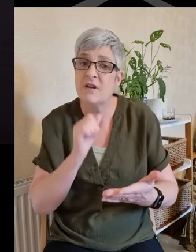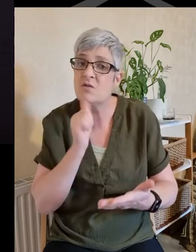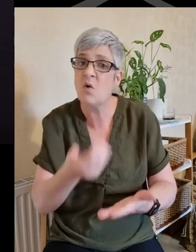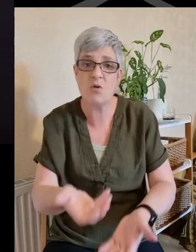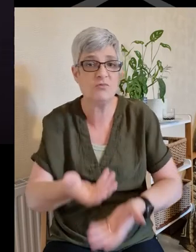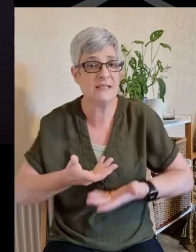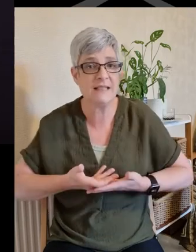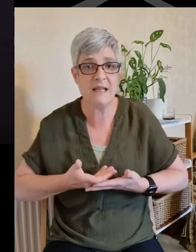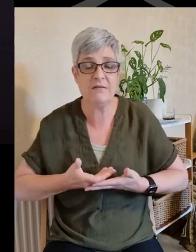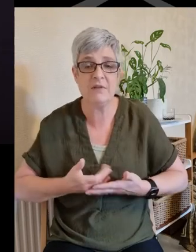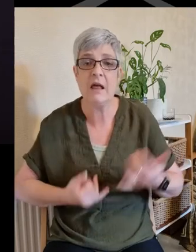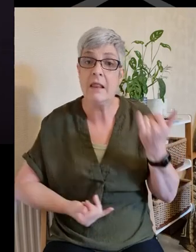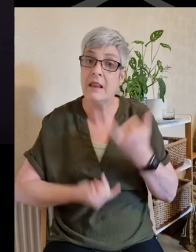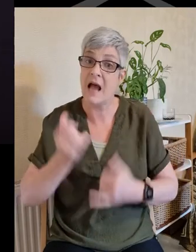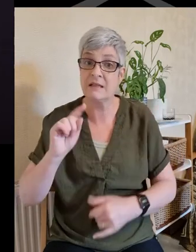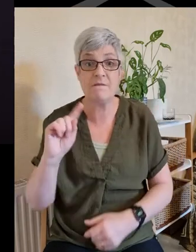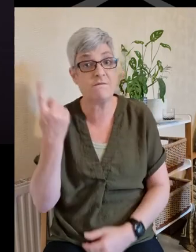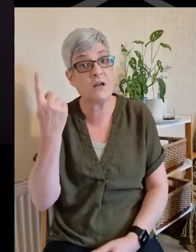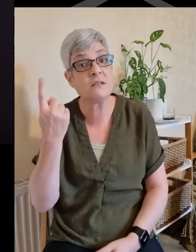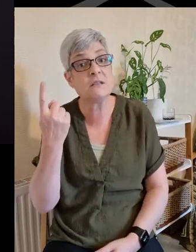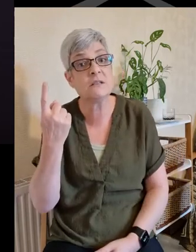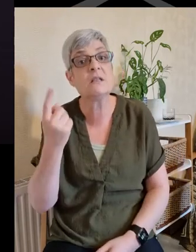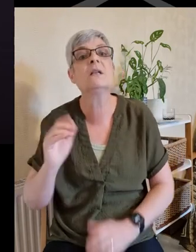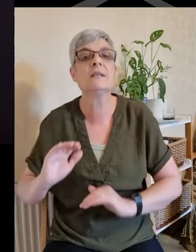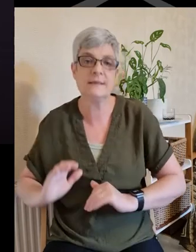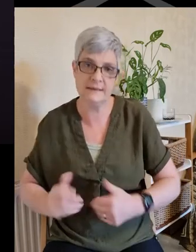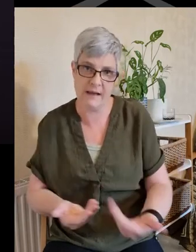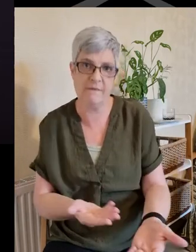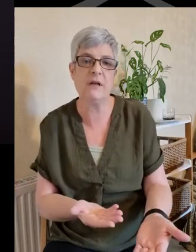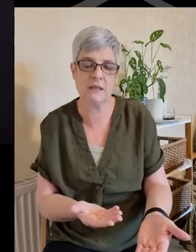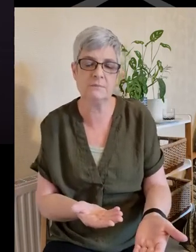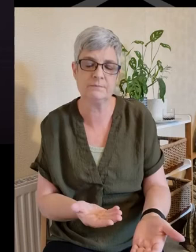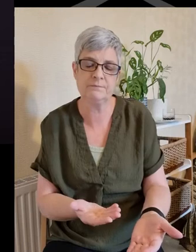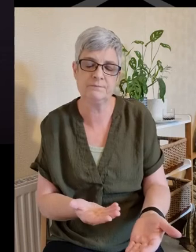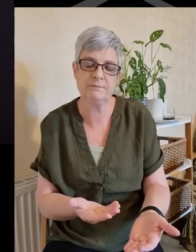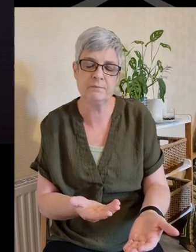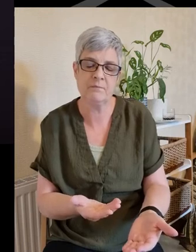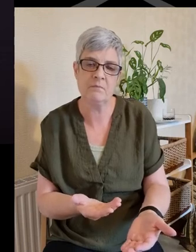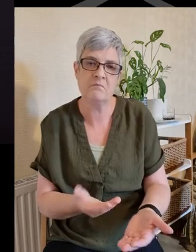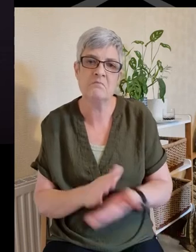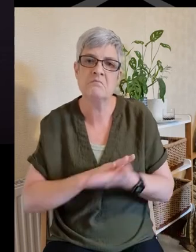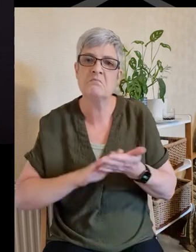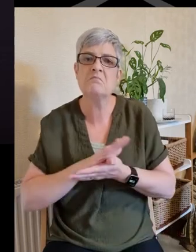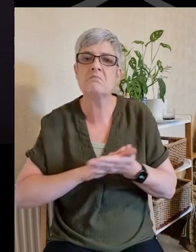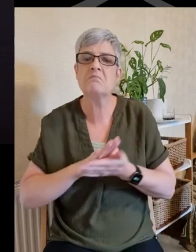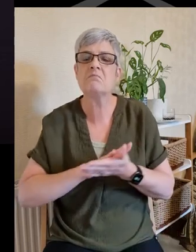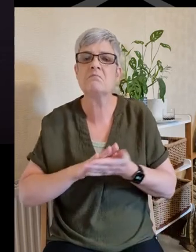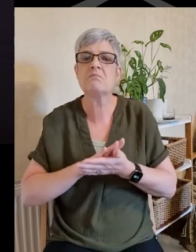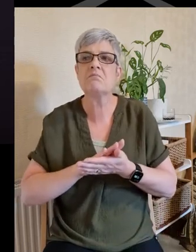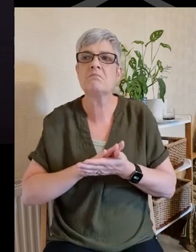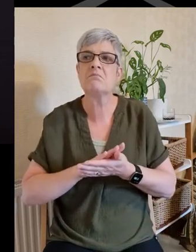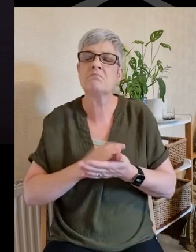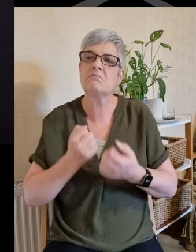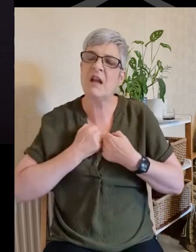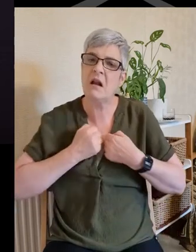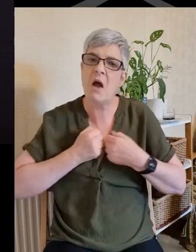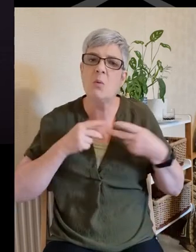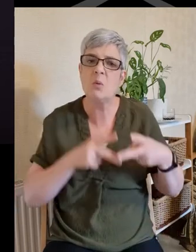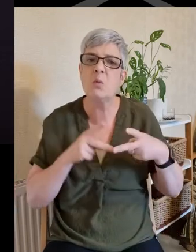first, about serving. And might there be in our ways, Lord,